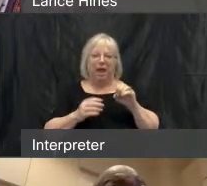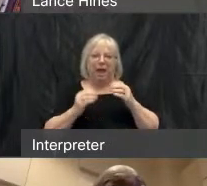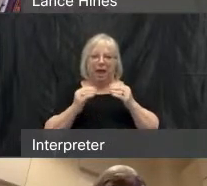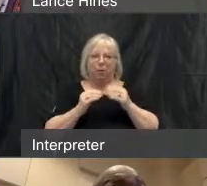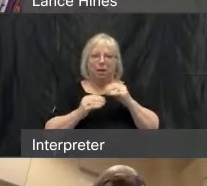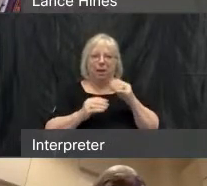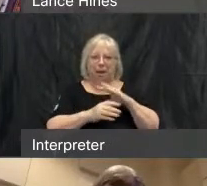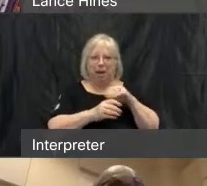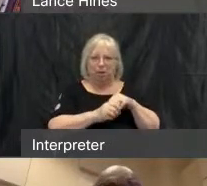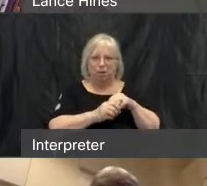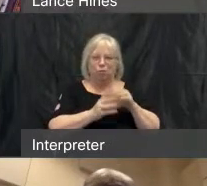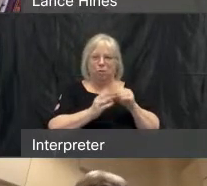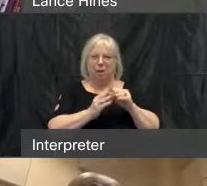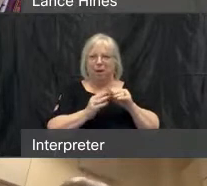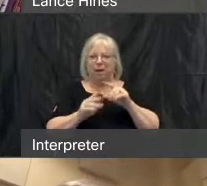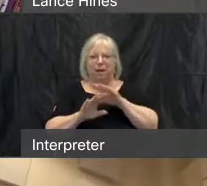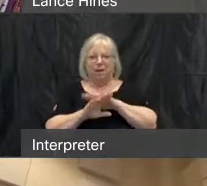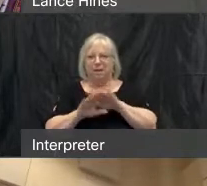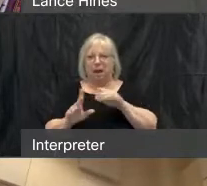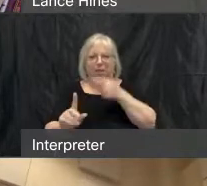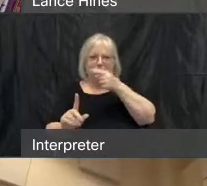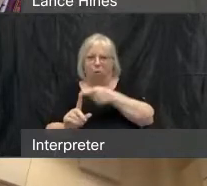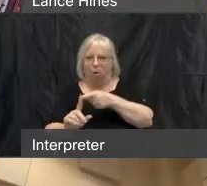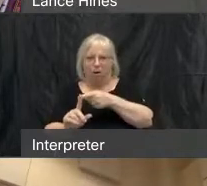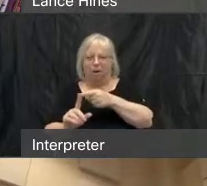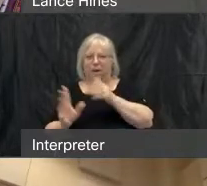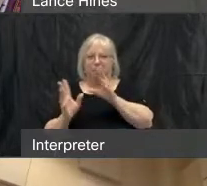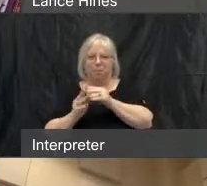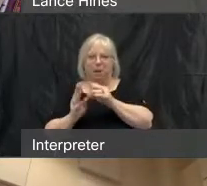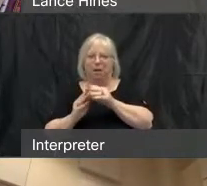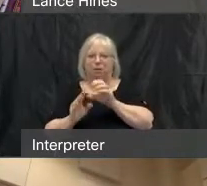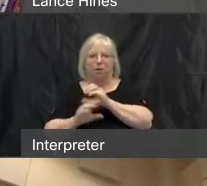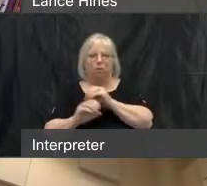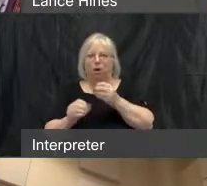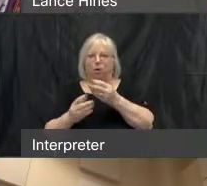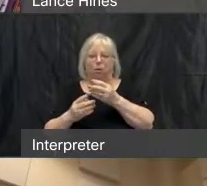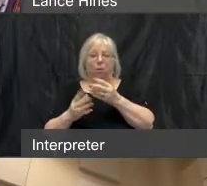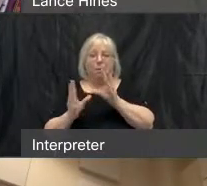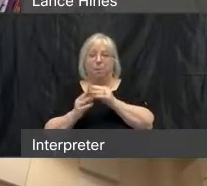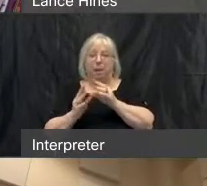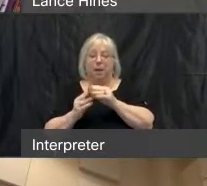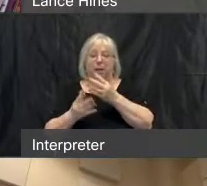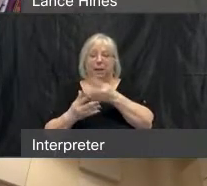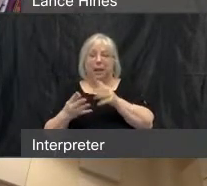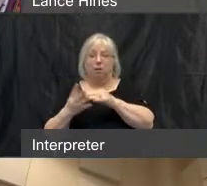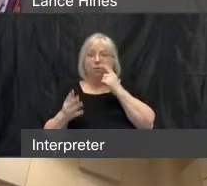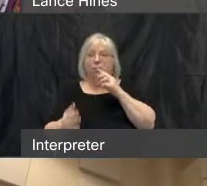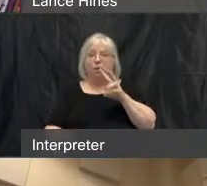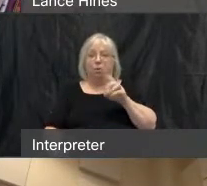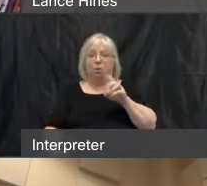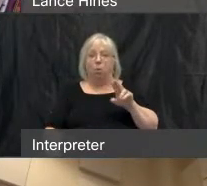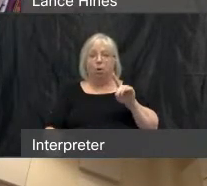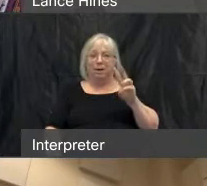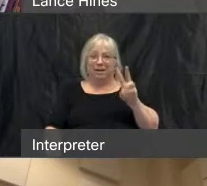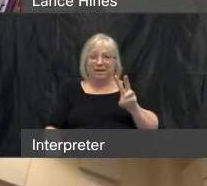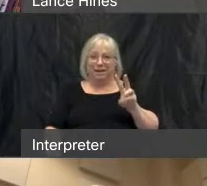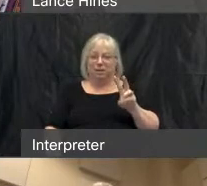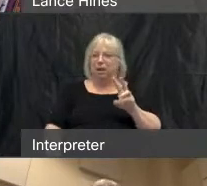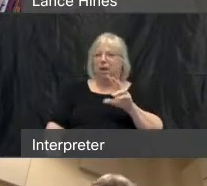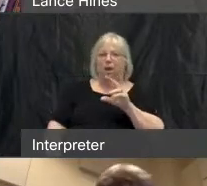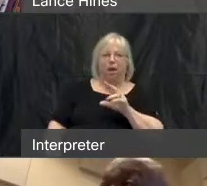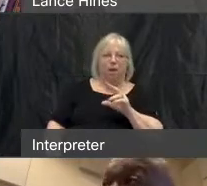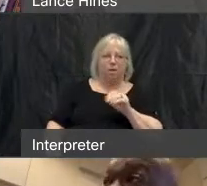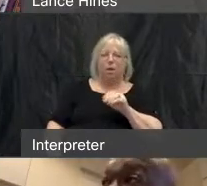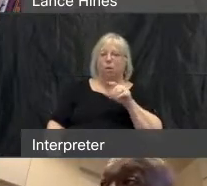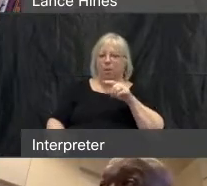meeting. So there's no meeting scheduled for Ward 6, to my knowledge. No. Okay. So this is a